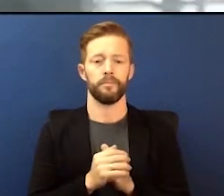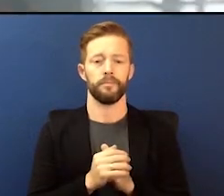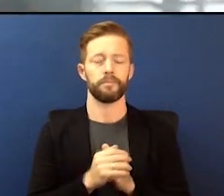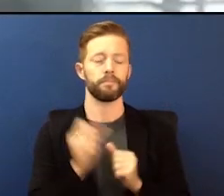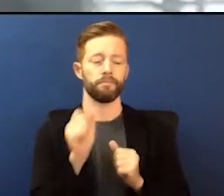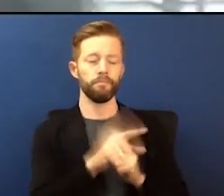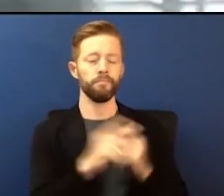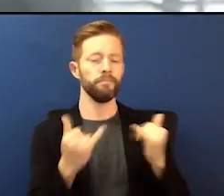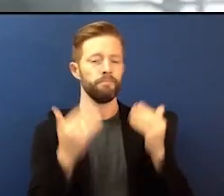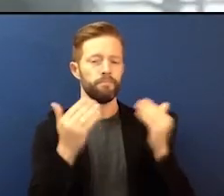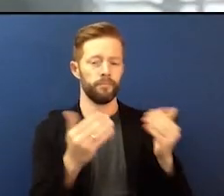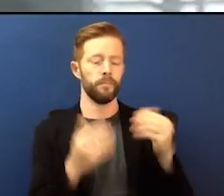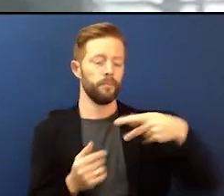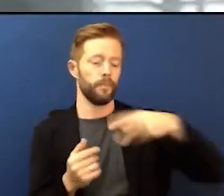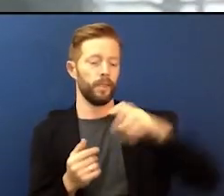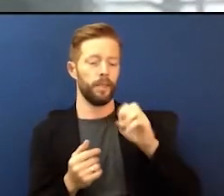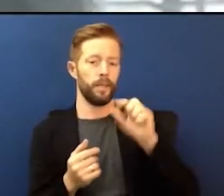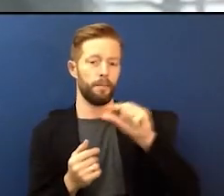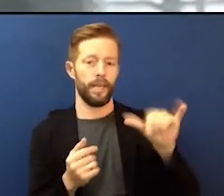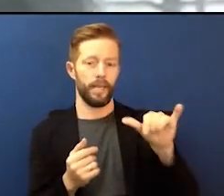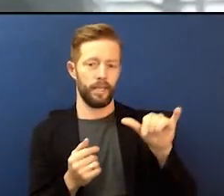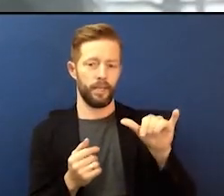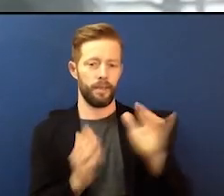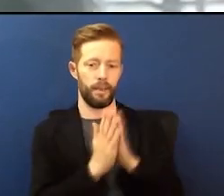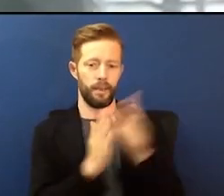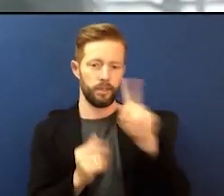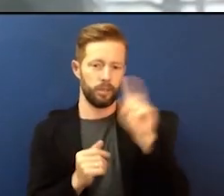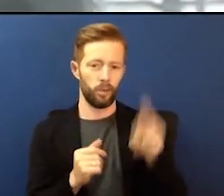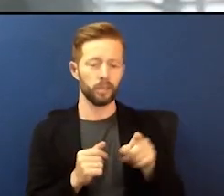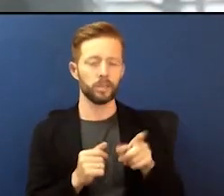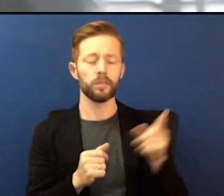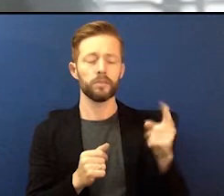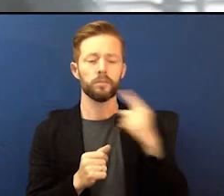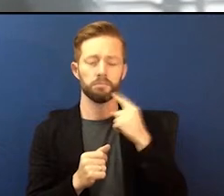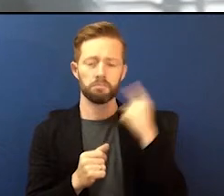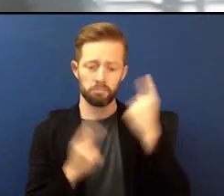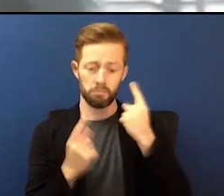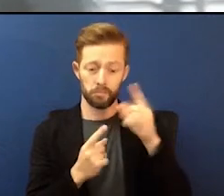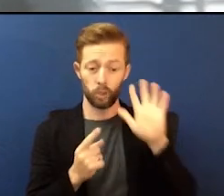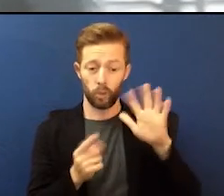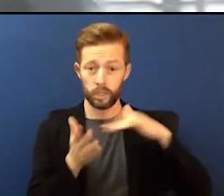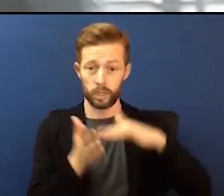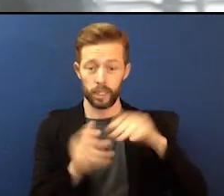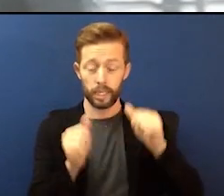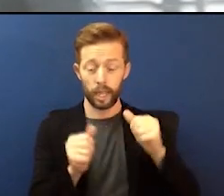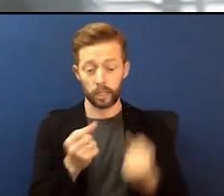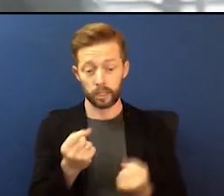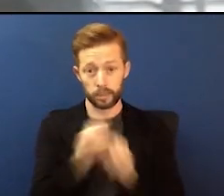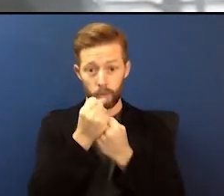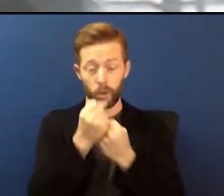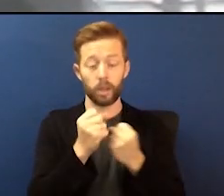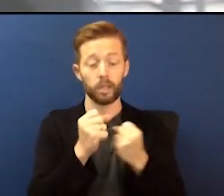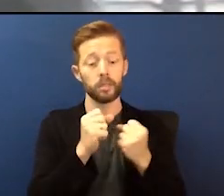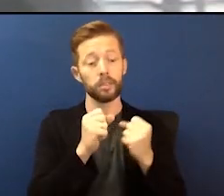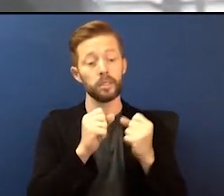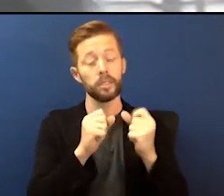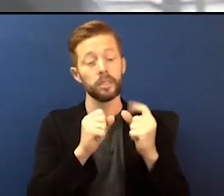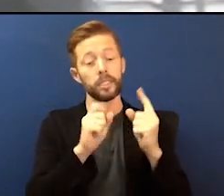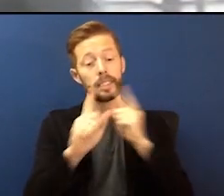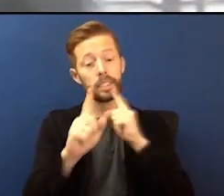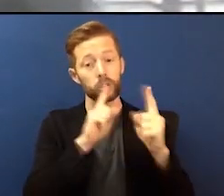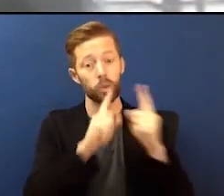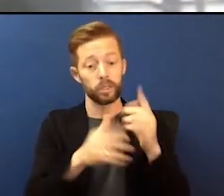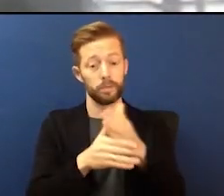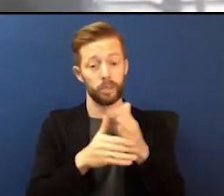I will go ahead and move on to Peggy's next question. And she's wondering if your study is able to support discourse between